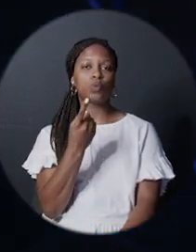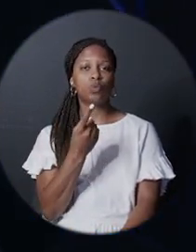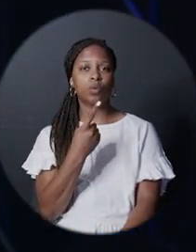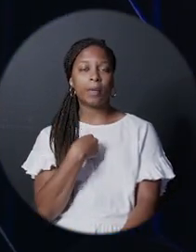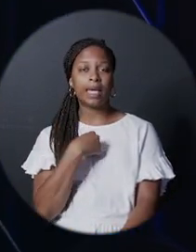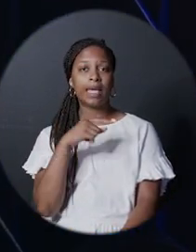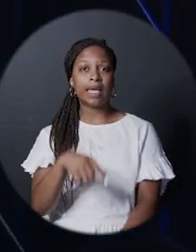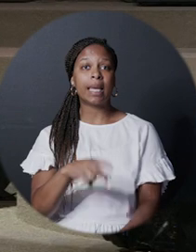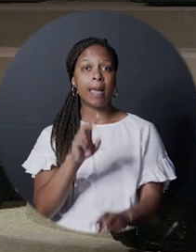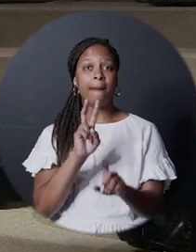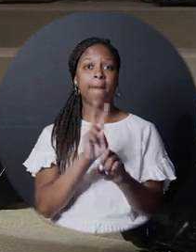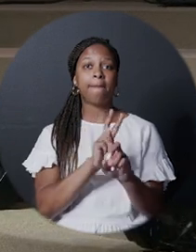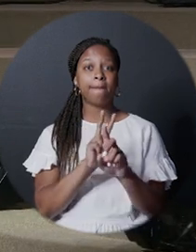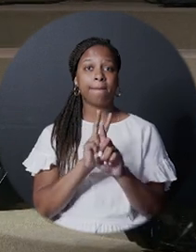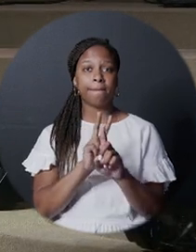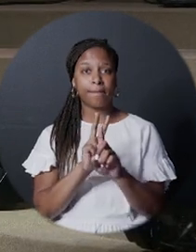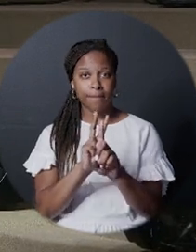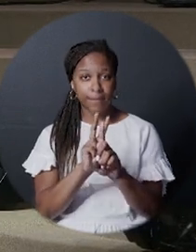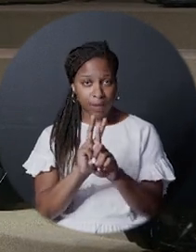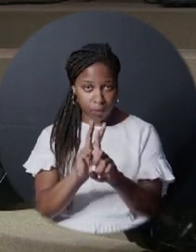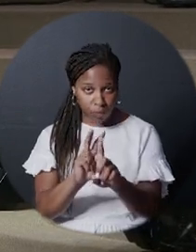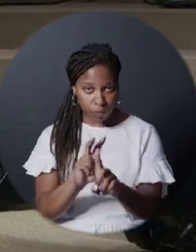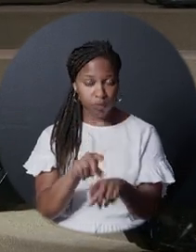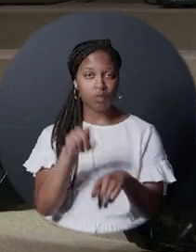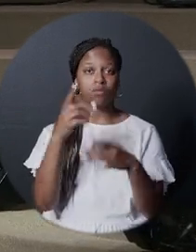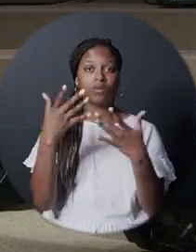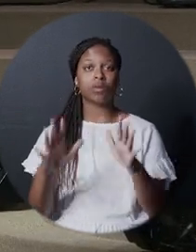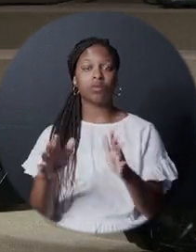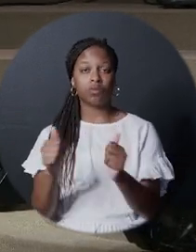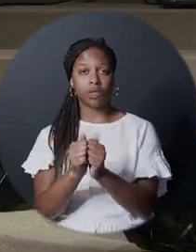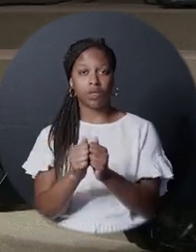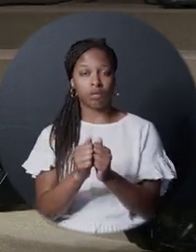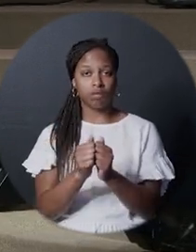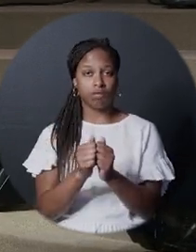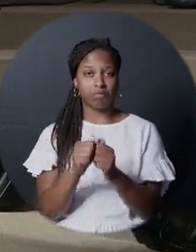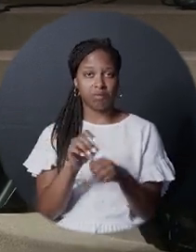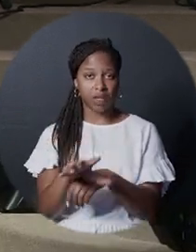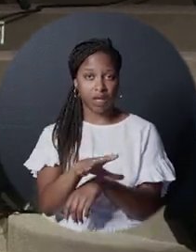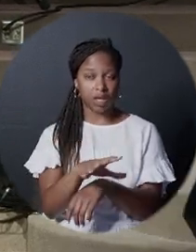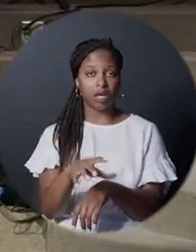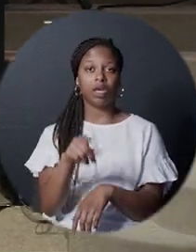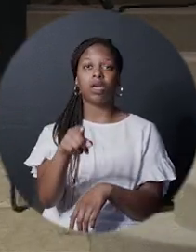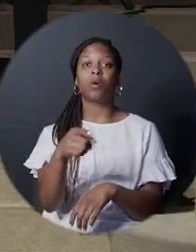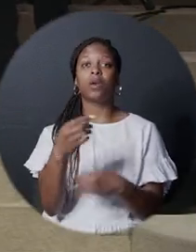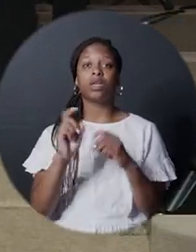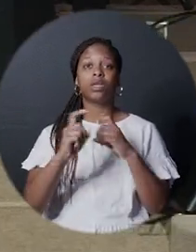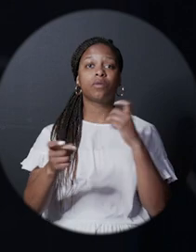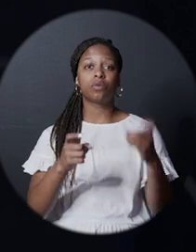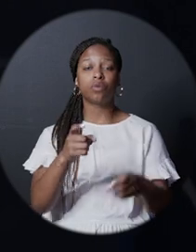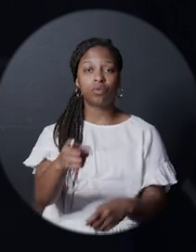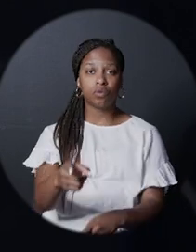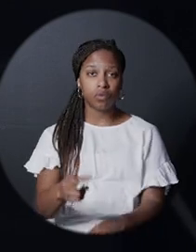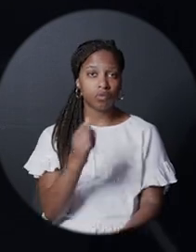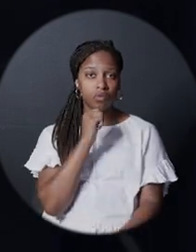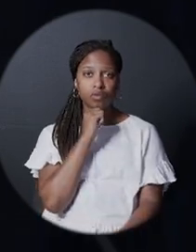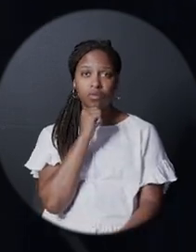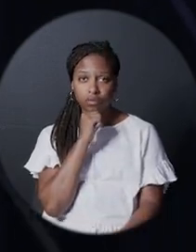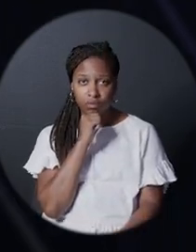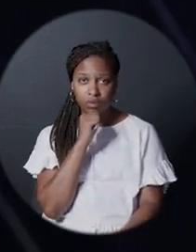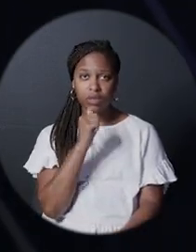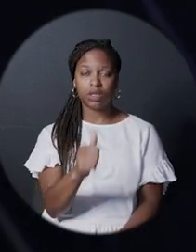me that his mentor gave him some simple advice. I'm going to end this sermon with it. I'm going to give it to you. I'm going to give it to